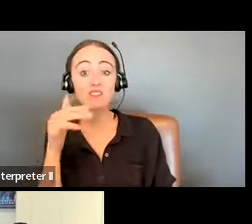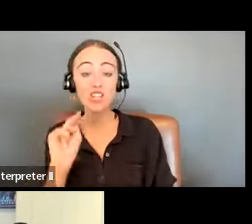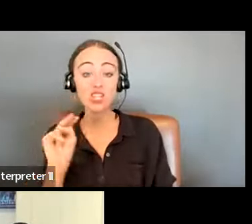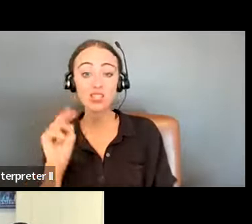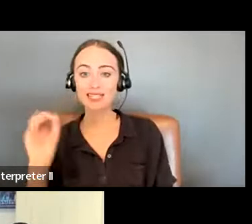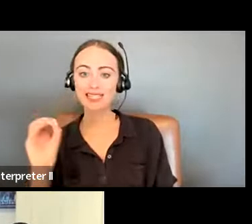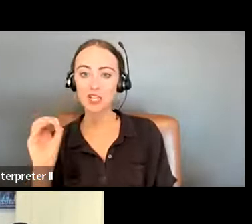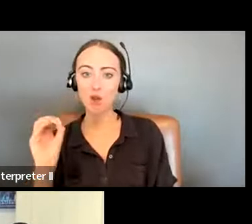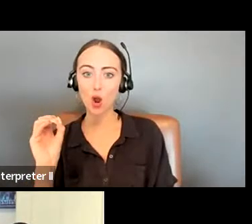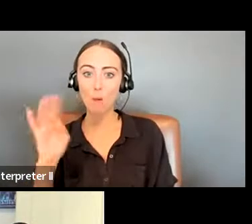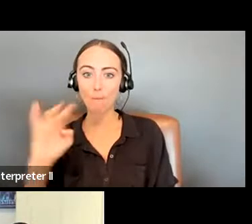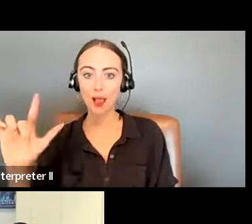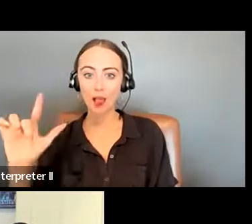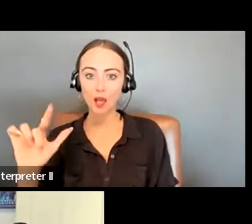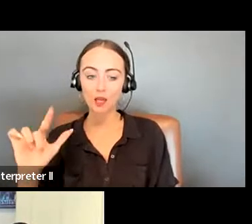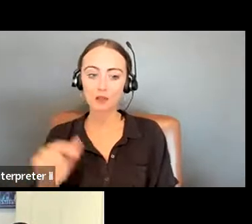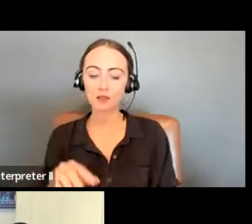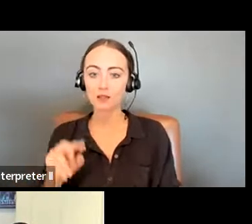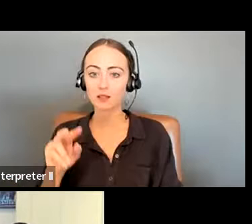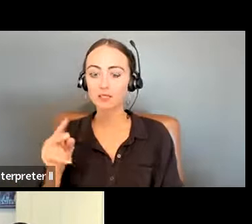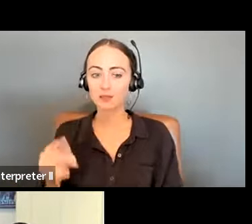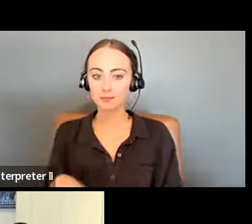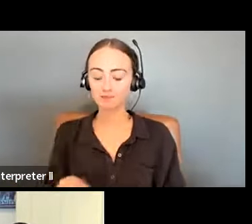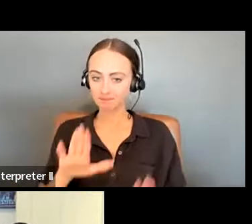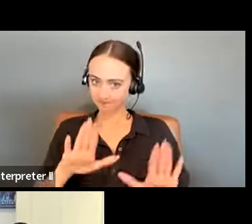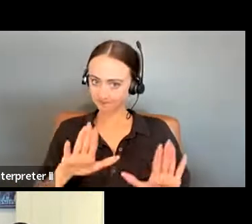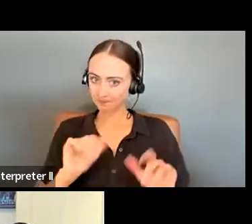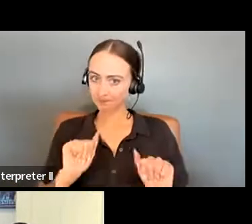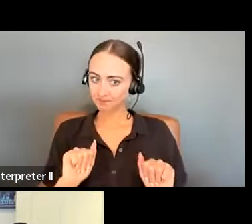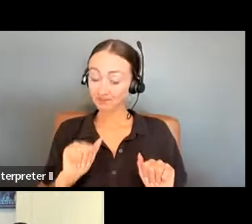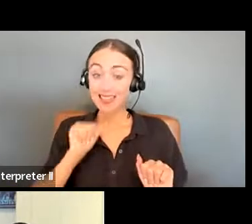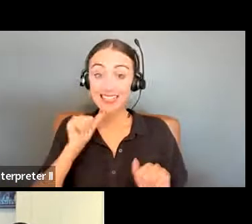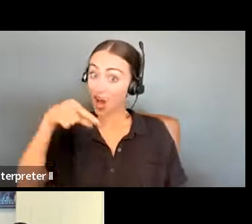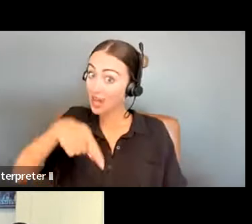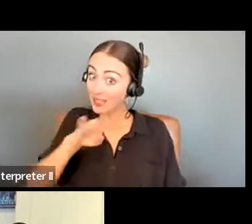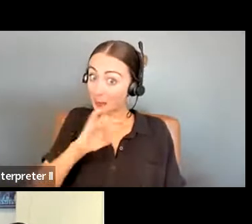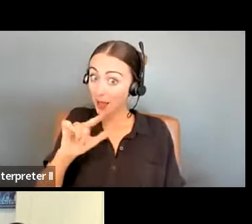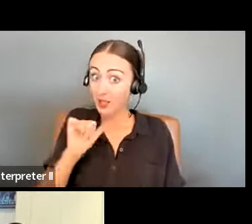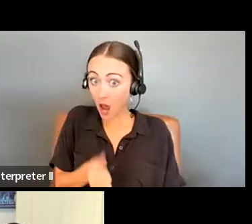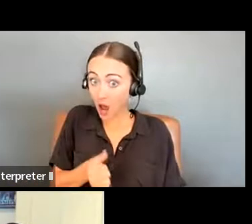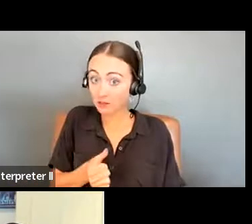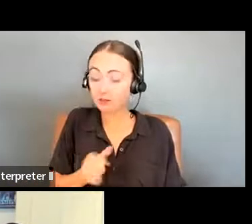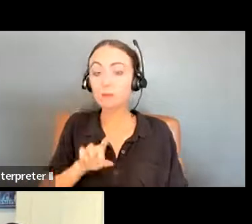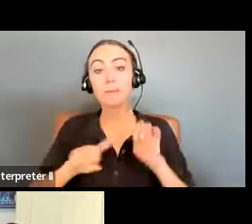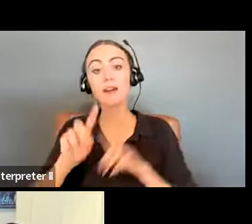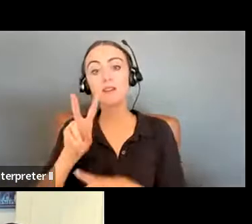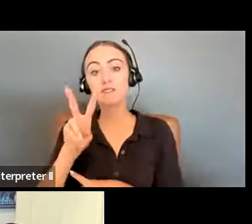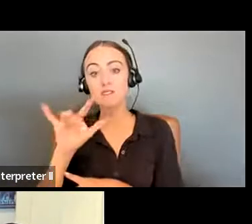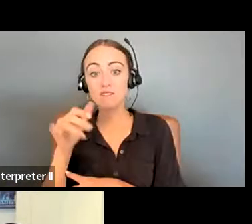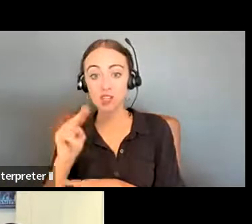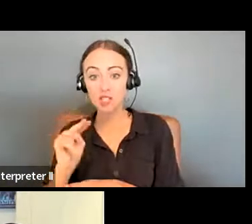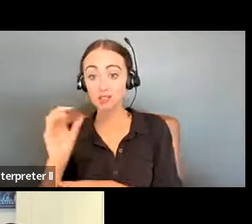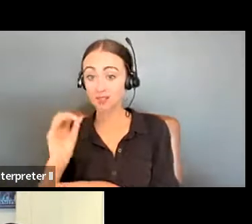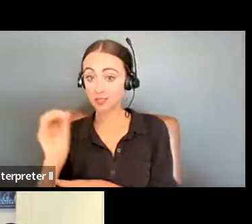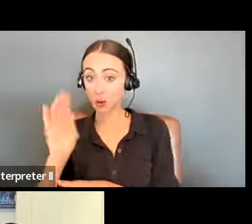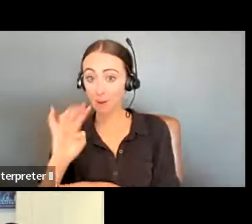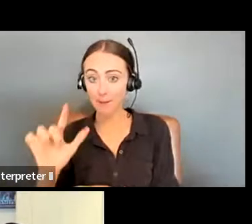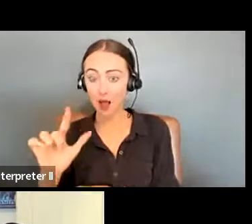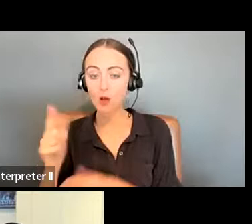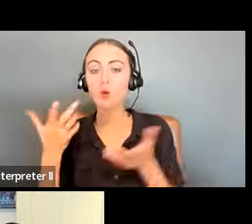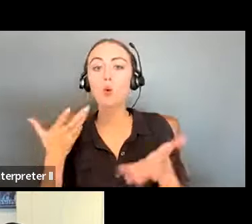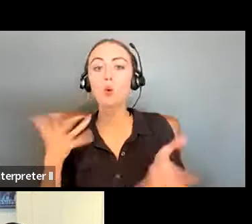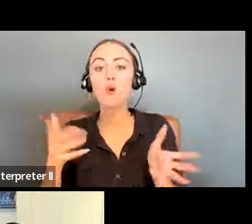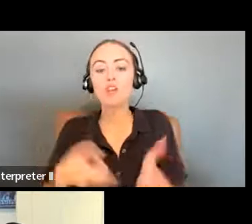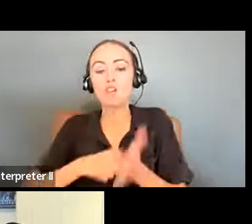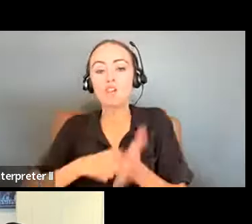refer to that. in the Vision, it's not in this bill. In the Vision Zero bill, we've required that they undertake